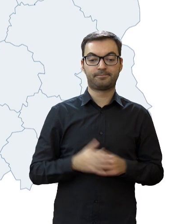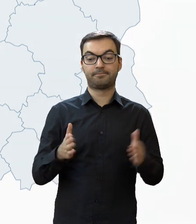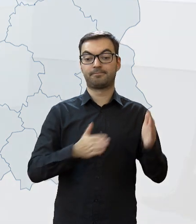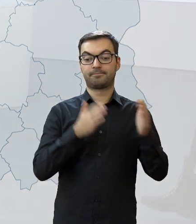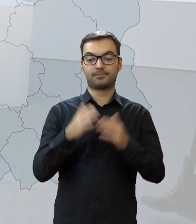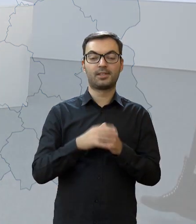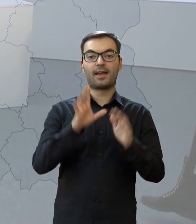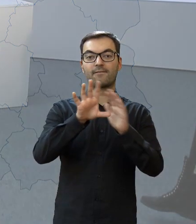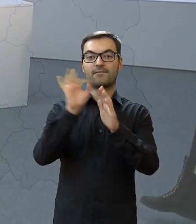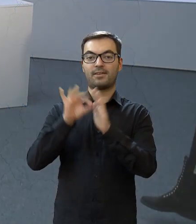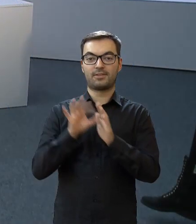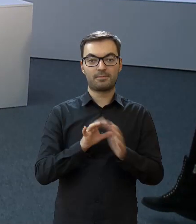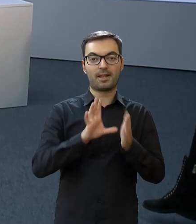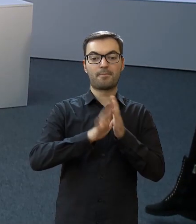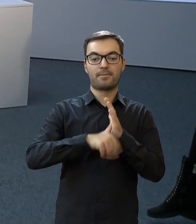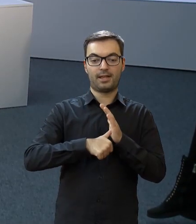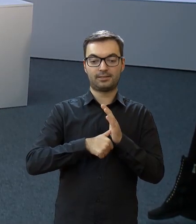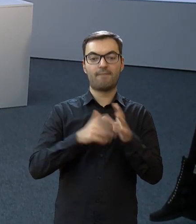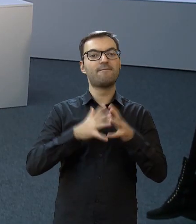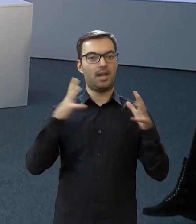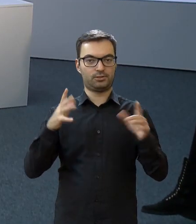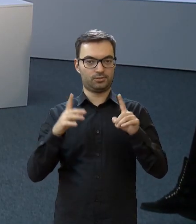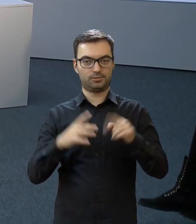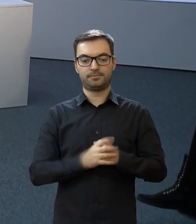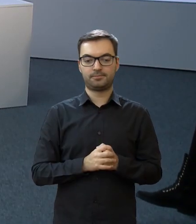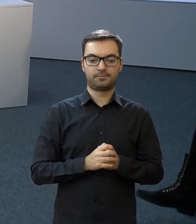15.59%, and Dolnośląskie,